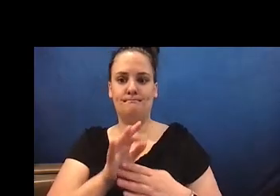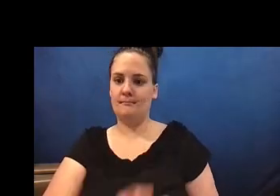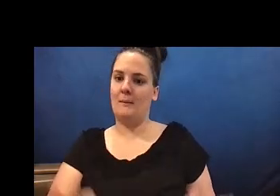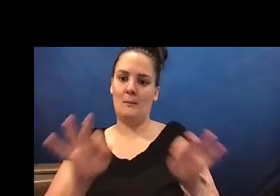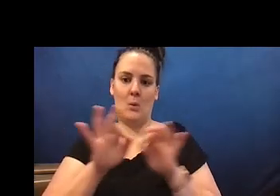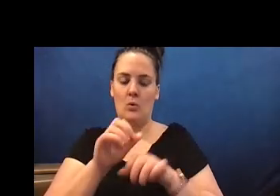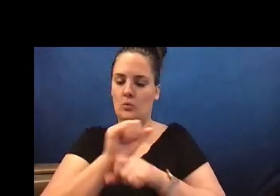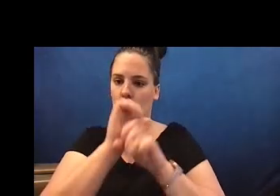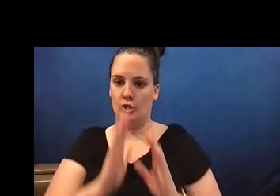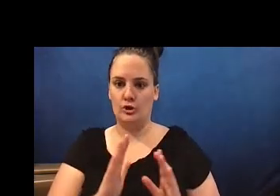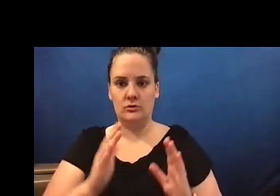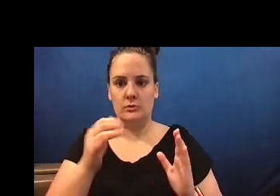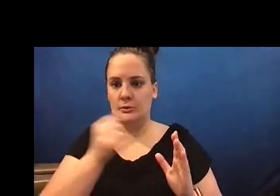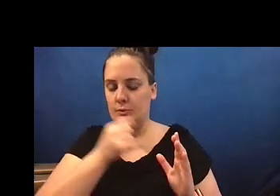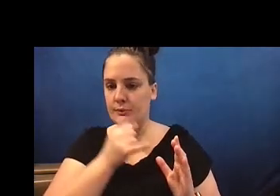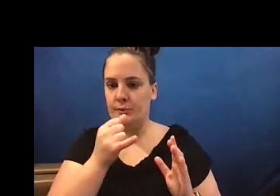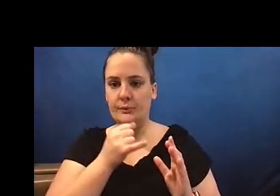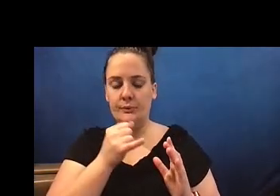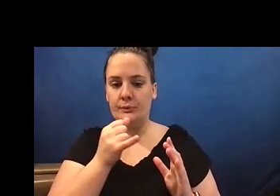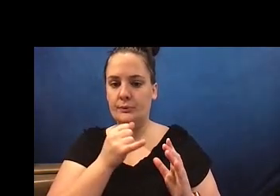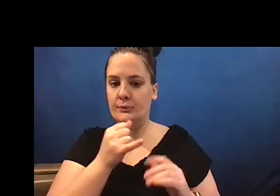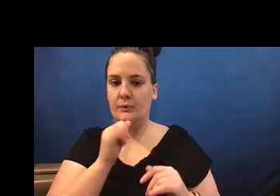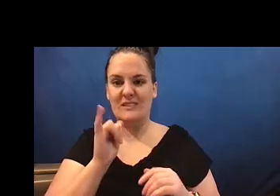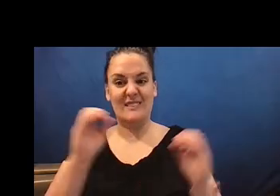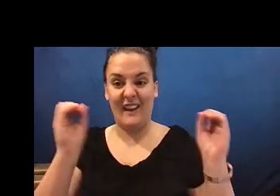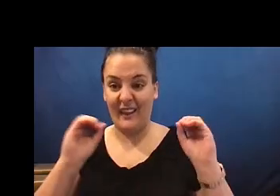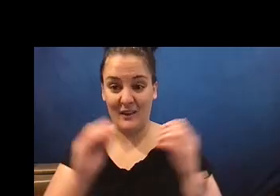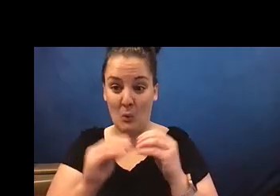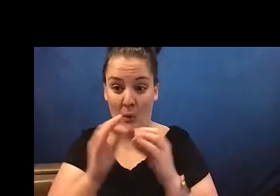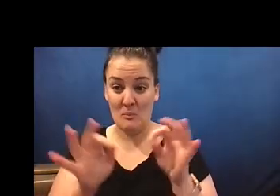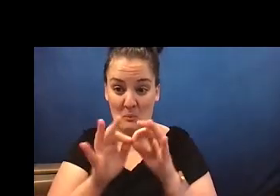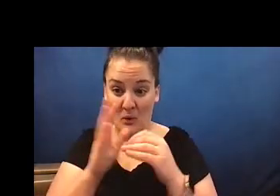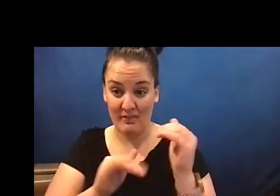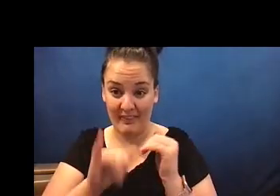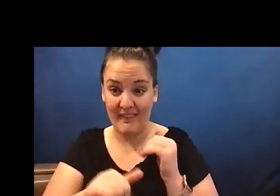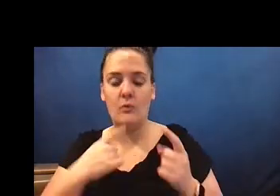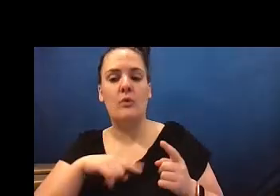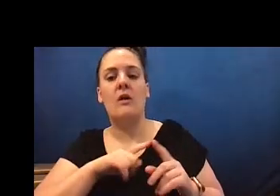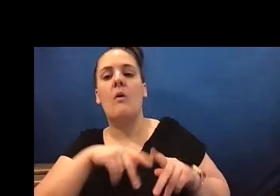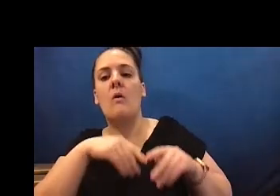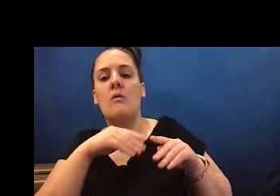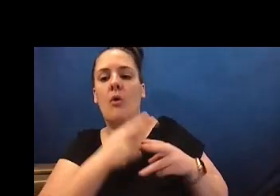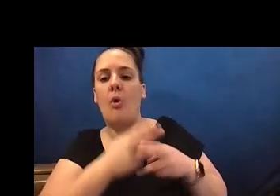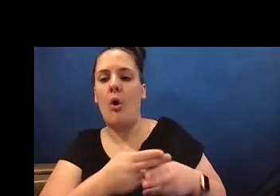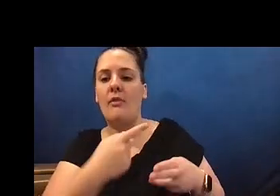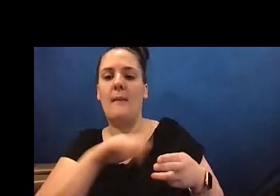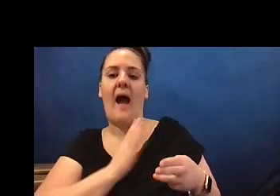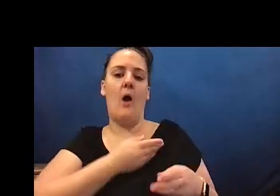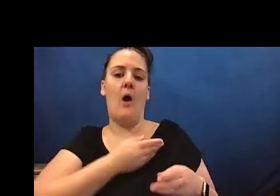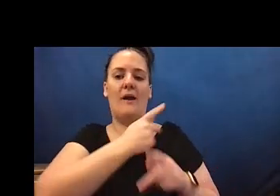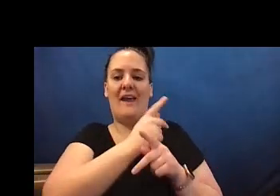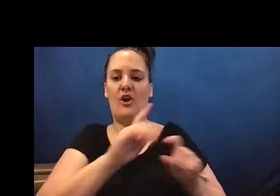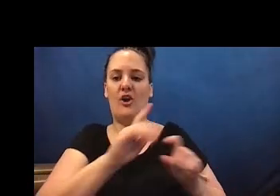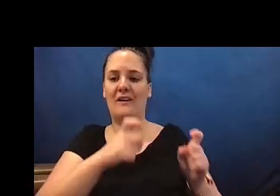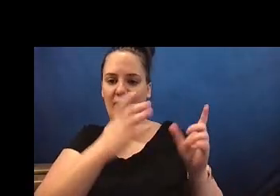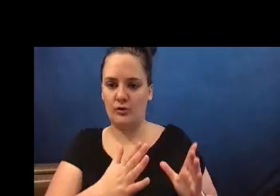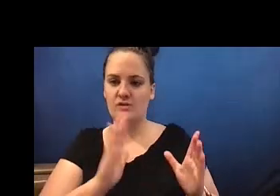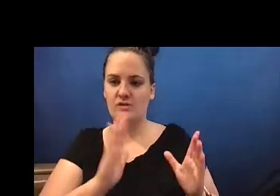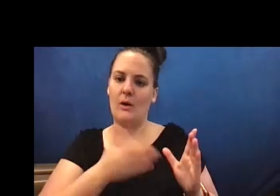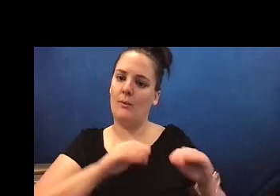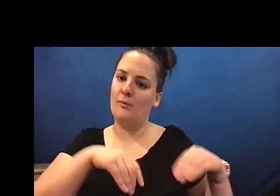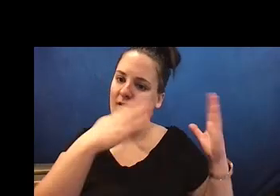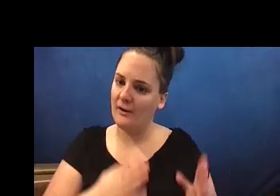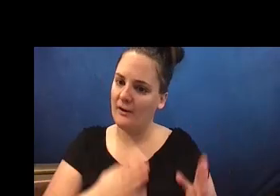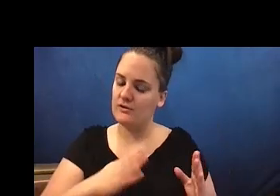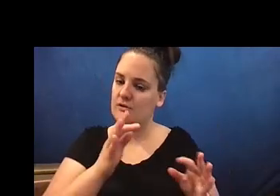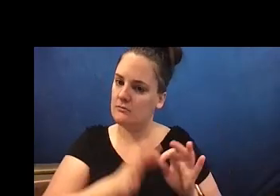important than our workforce, or probably better referred to as our caregivers and our providers. Every single person, regardless of the role they